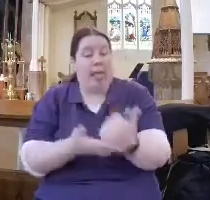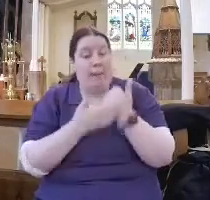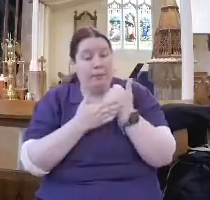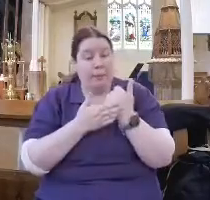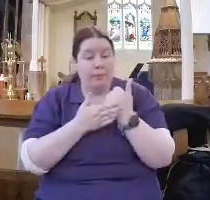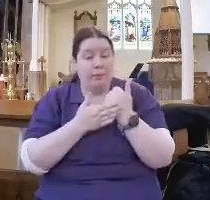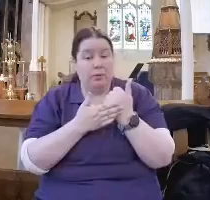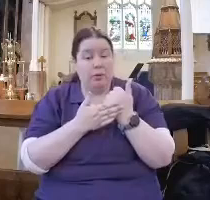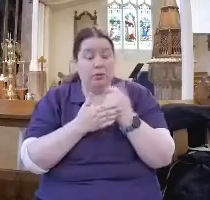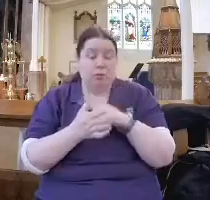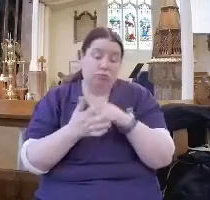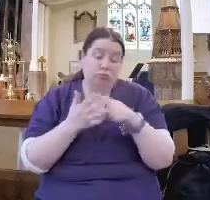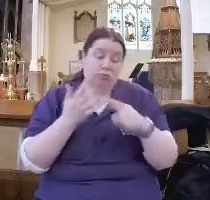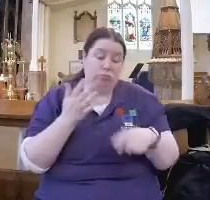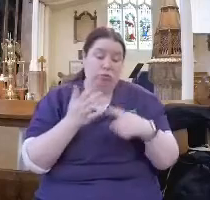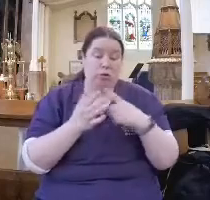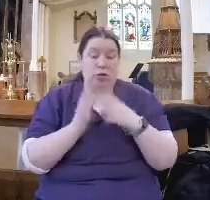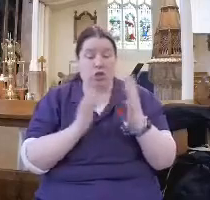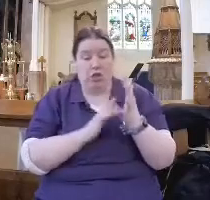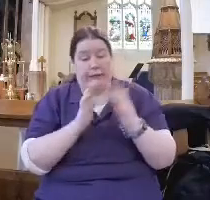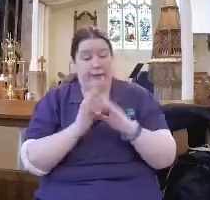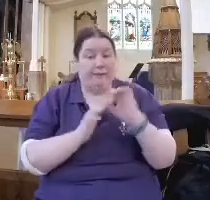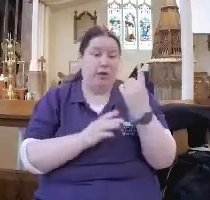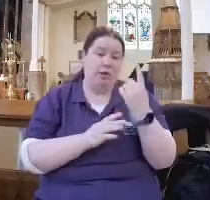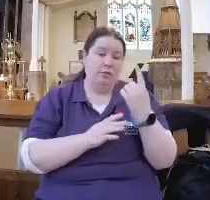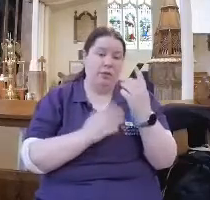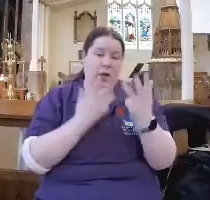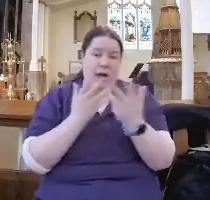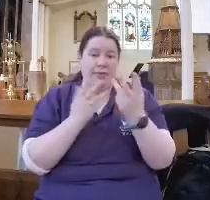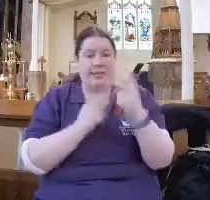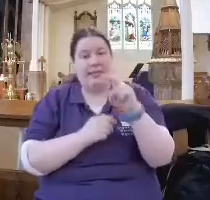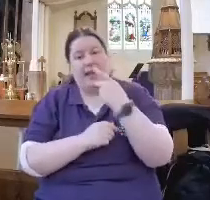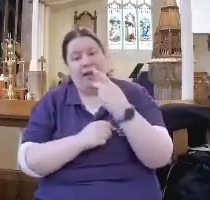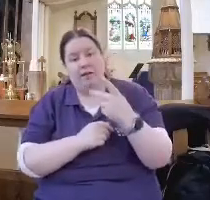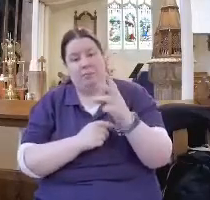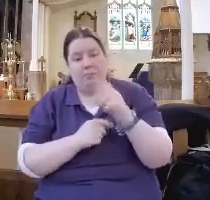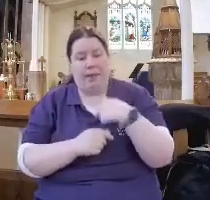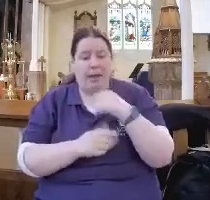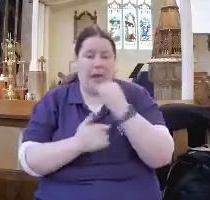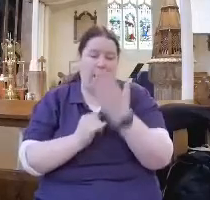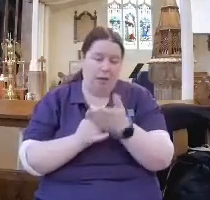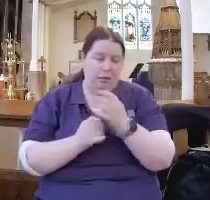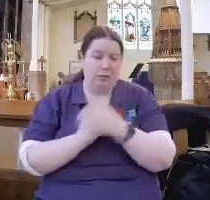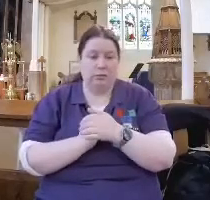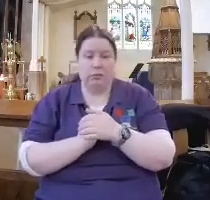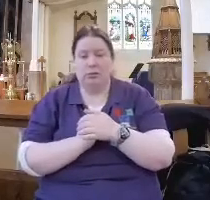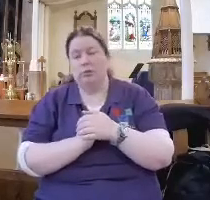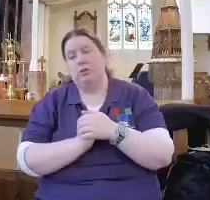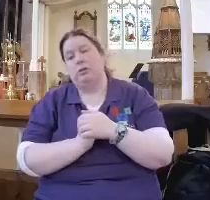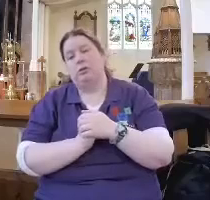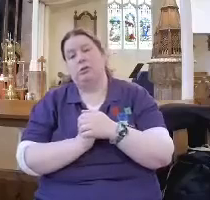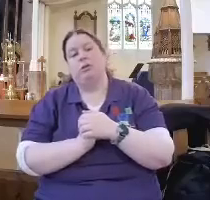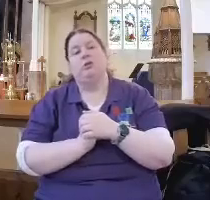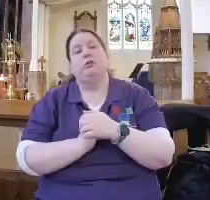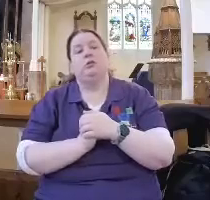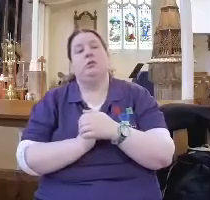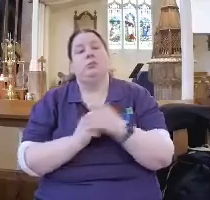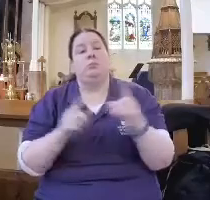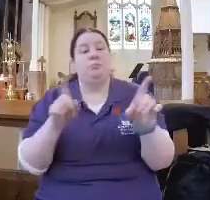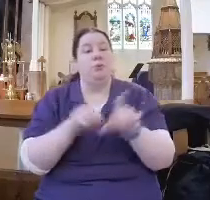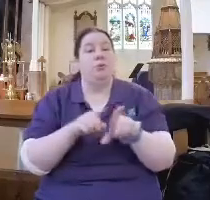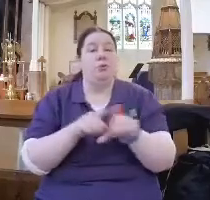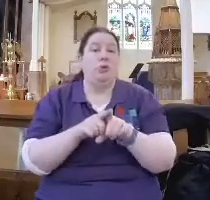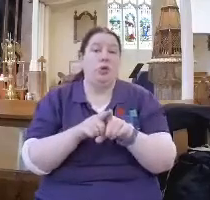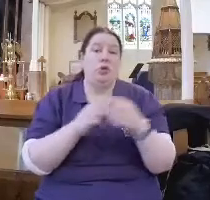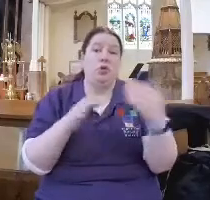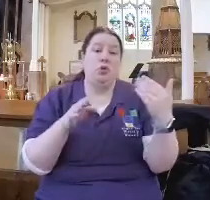there's ACTS, isn't there, which is adoration, confession, thanksgiving, and then shopping list, as I always